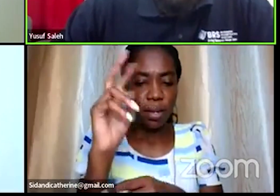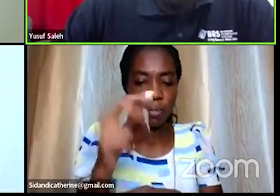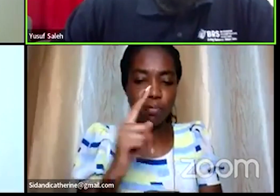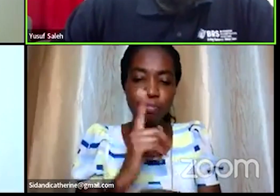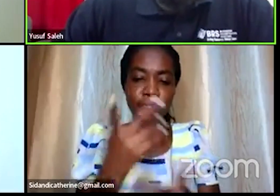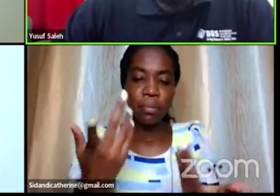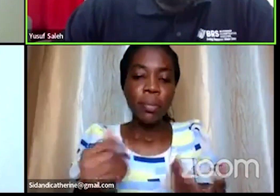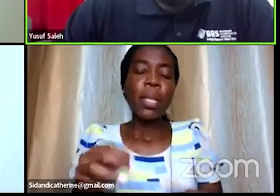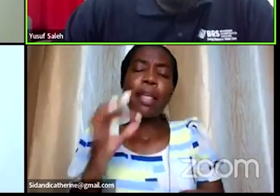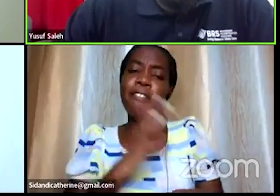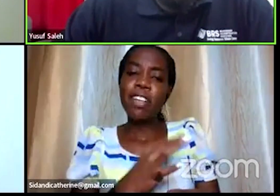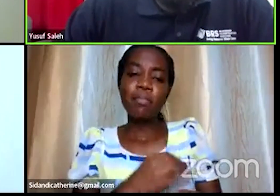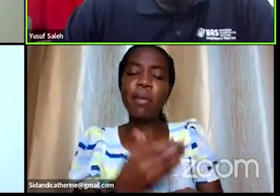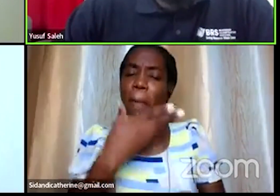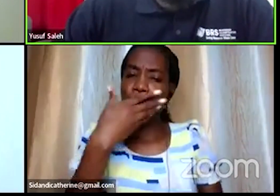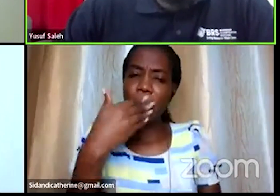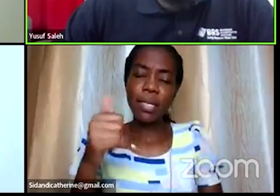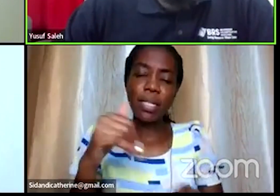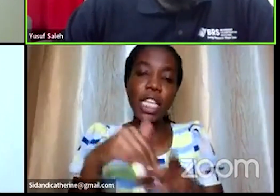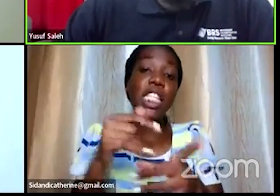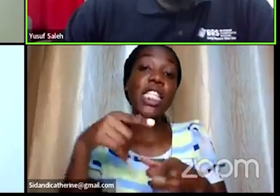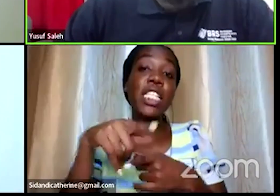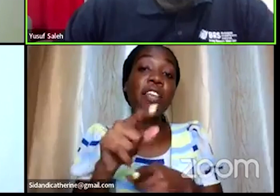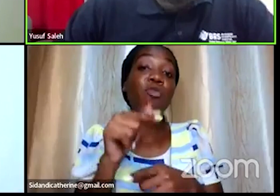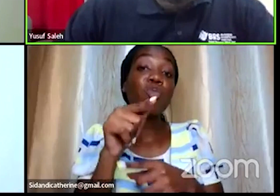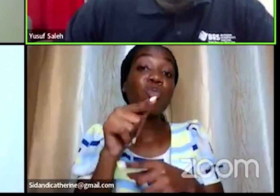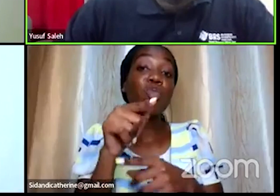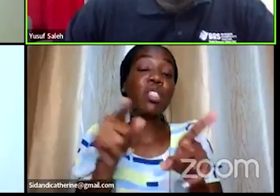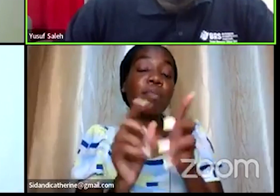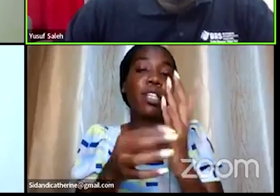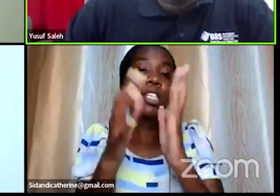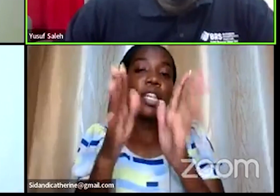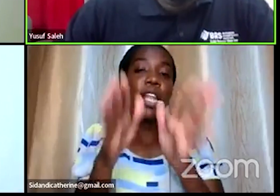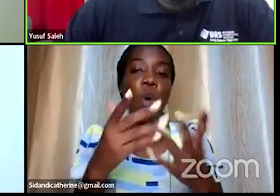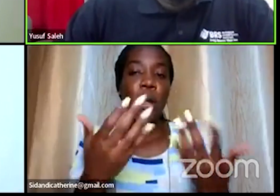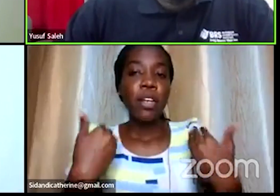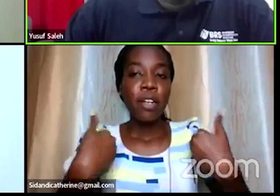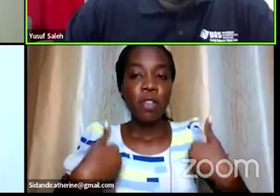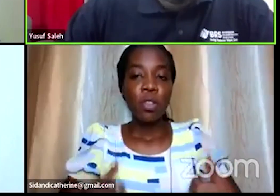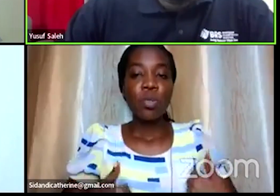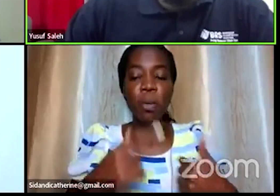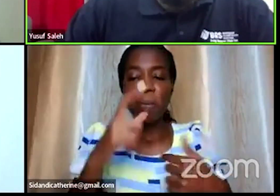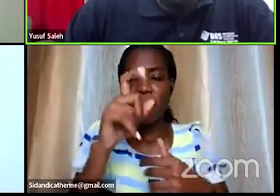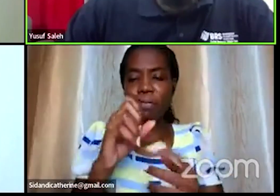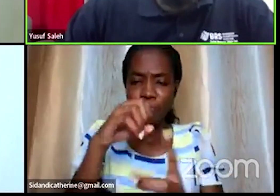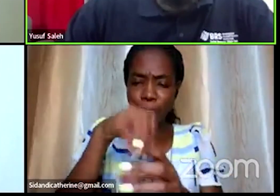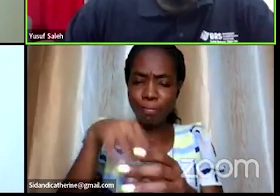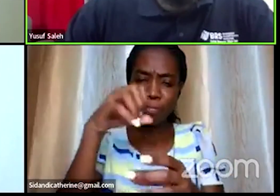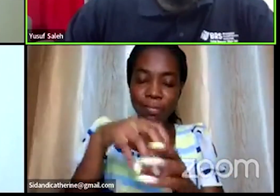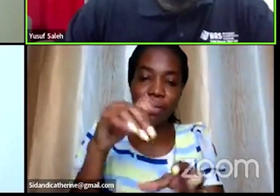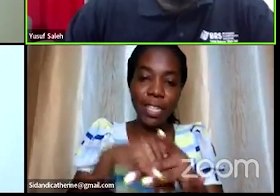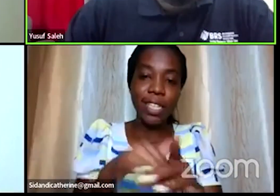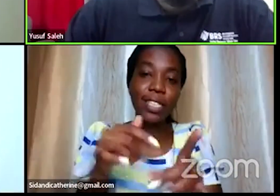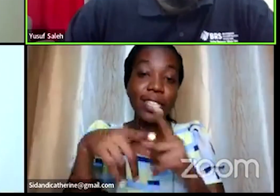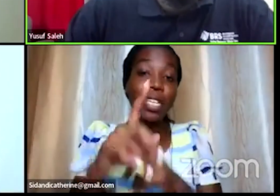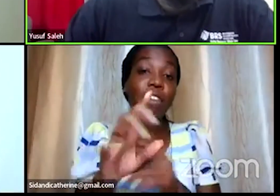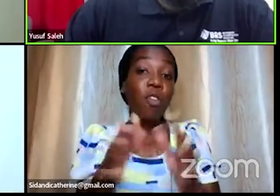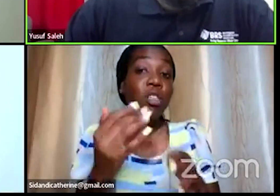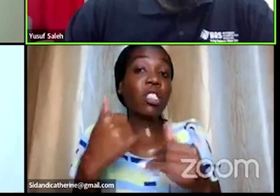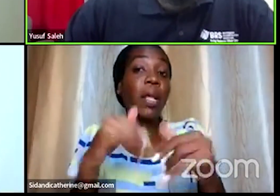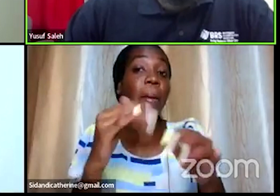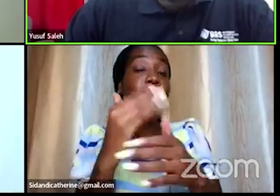yourself. So as a leader or as an individual, you have to invest in yourself as you try to build your